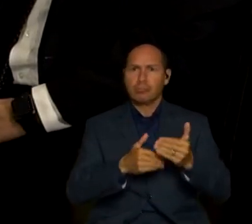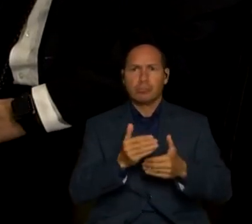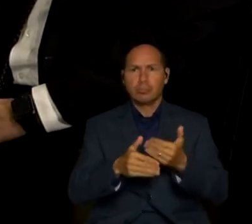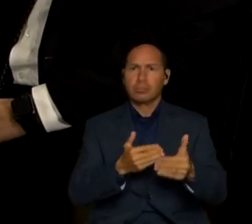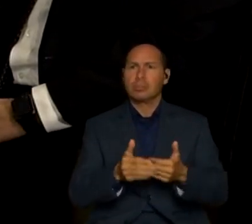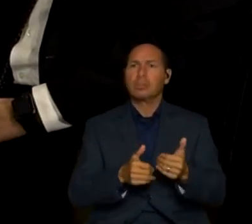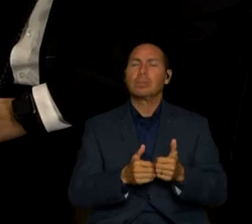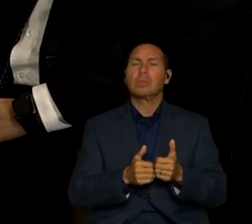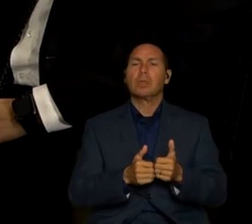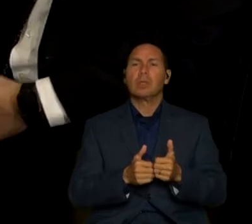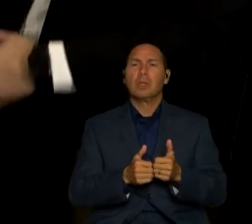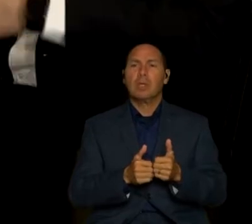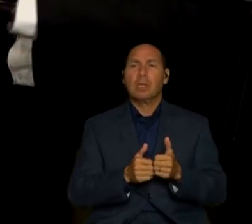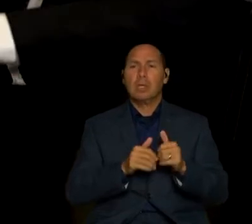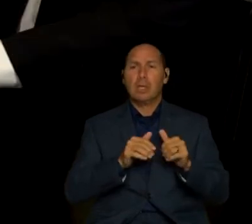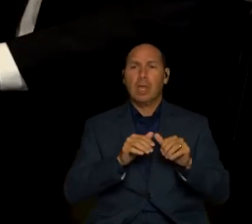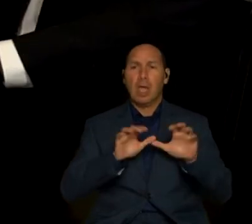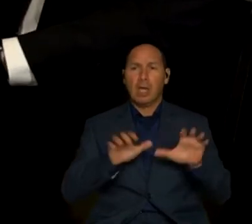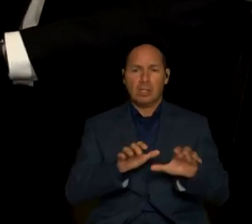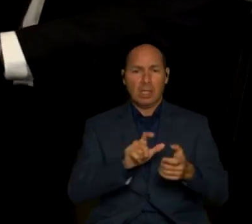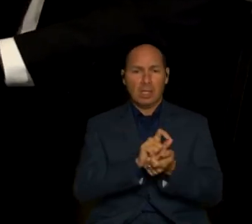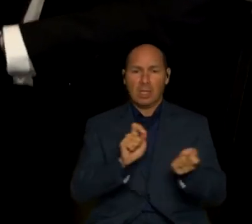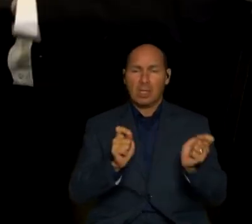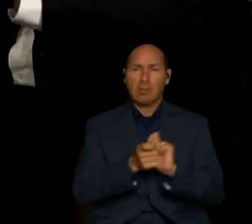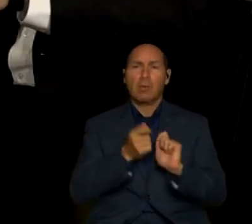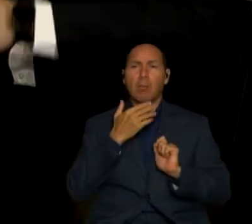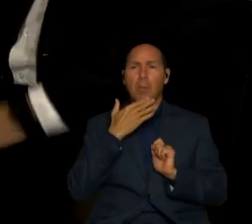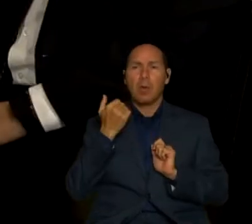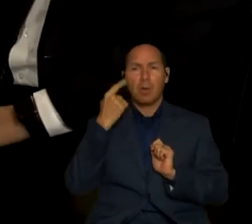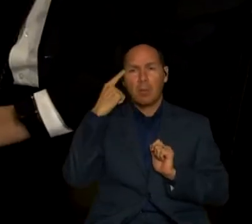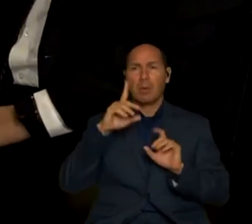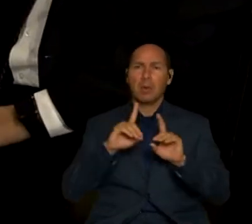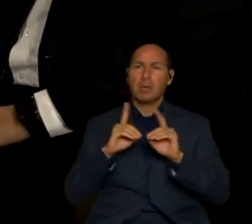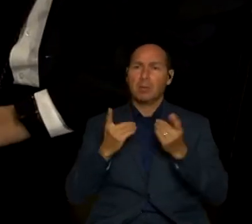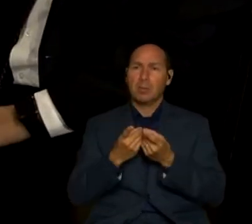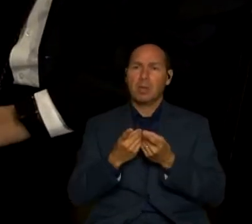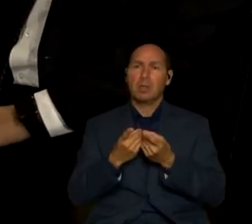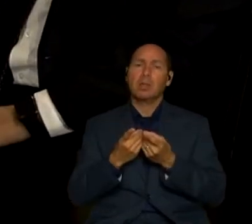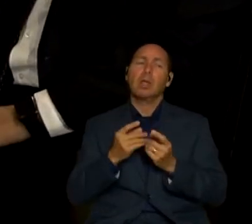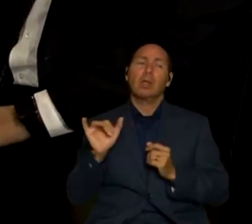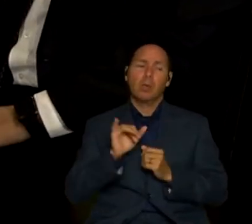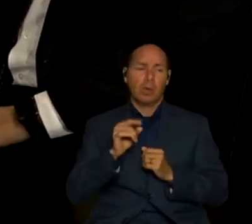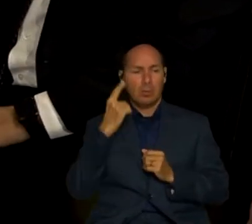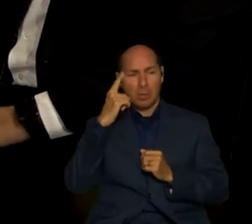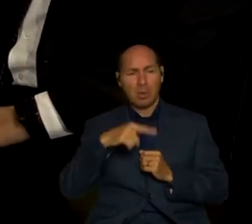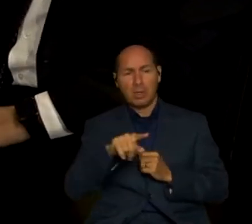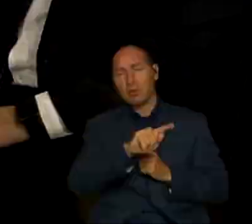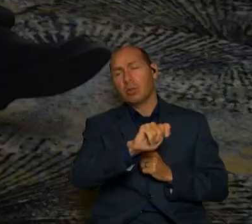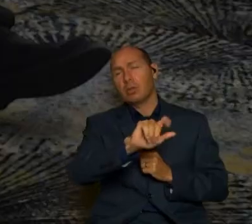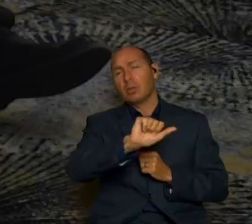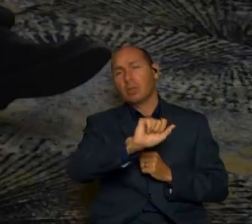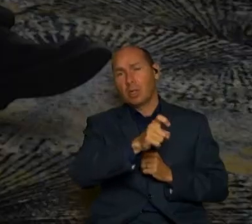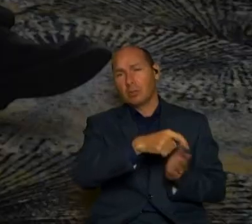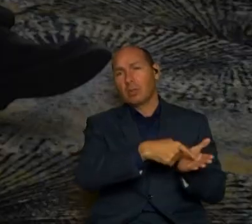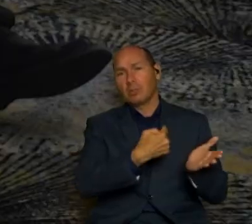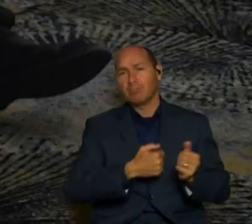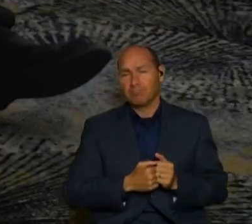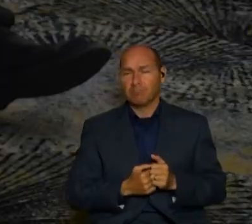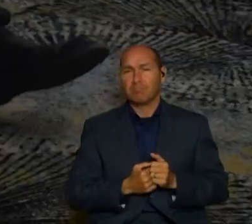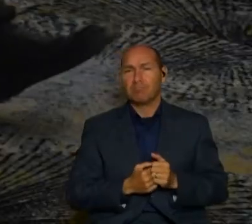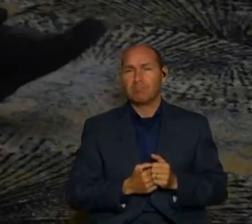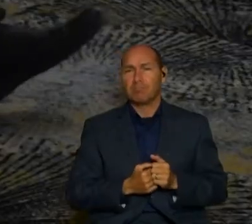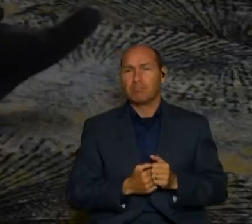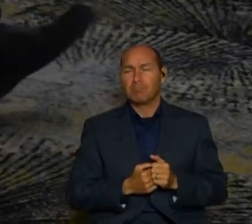to bigger and better things for the Department of the Treasury and obviously for the taxpayers. In your